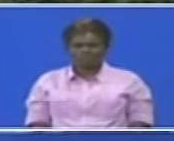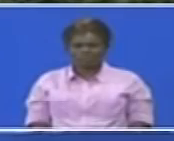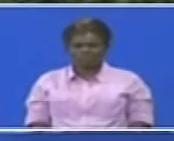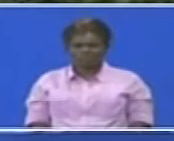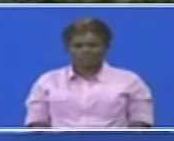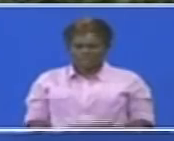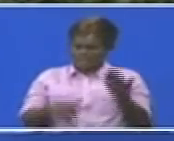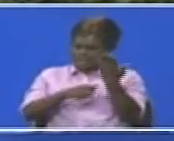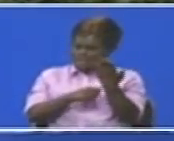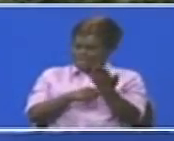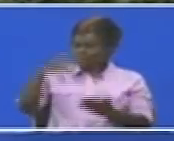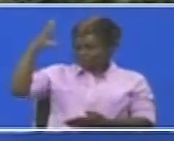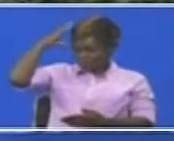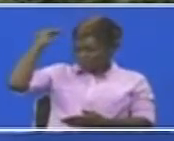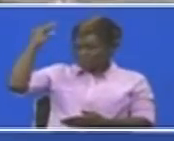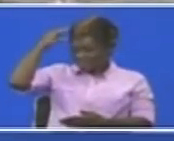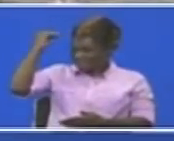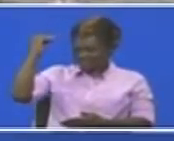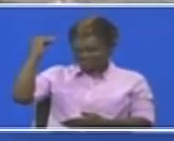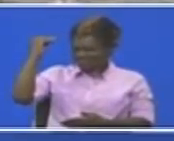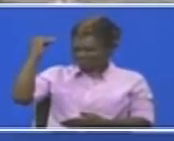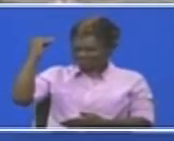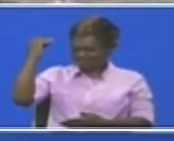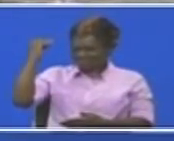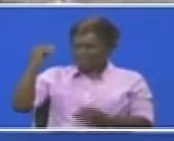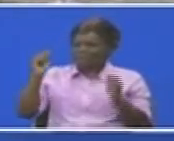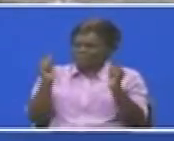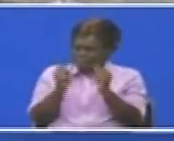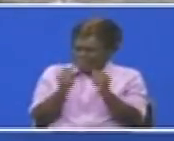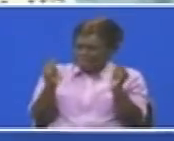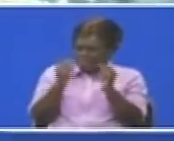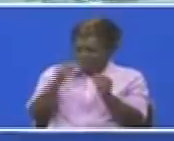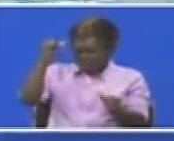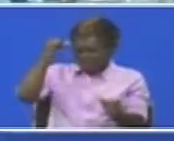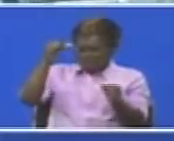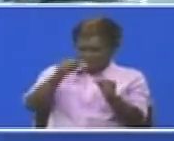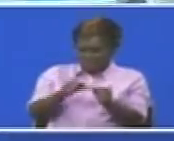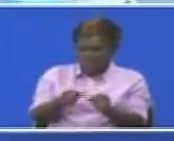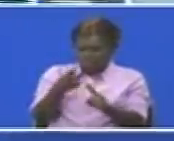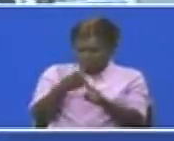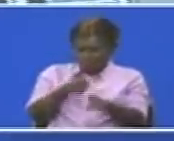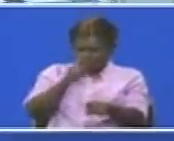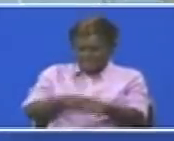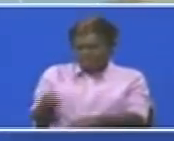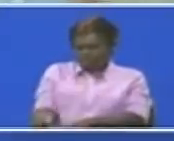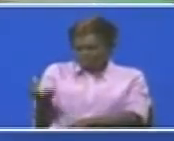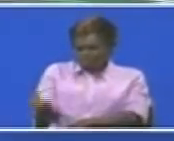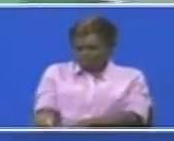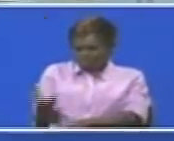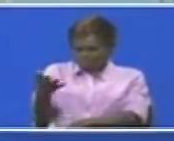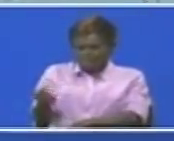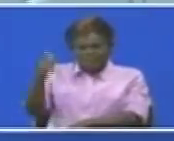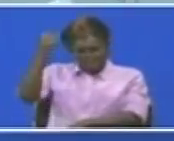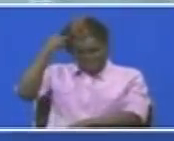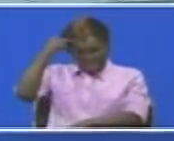Mention of the name Somalia, and specifically Mogadishu, evokes painful memories of violence, suicide bombings, and other acts of terror in the